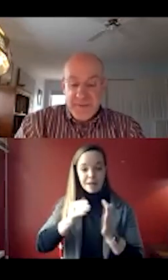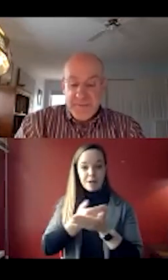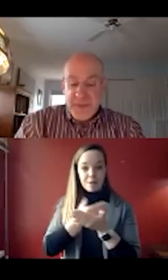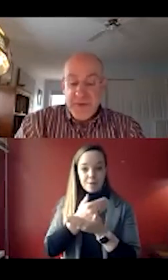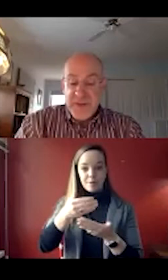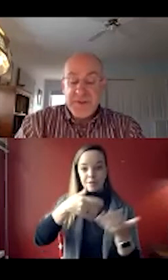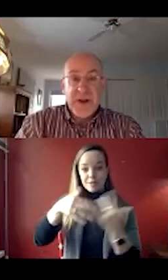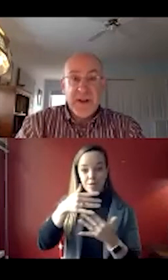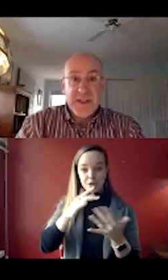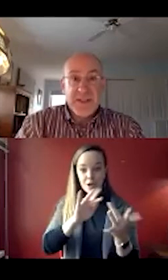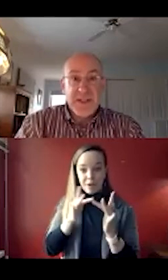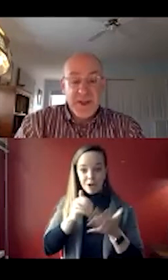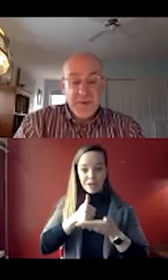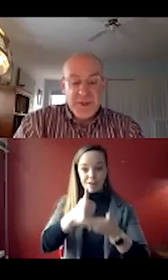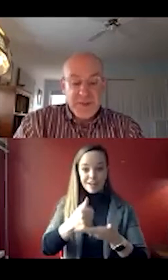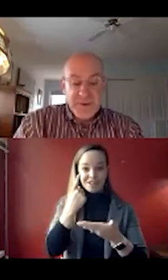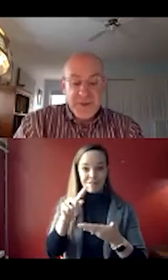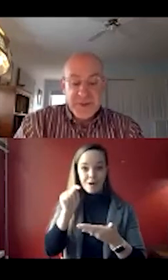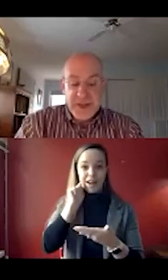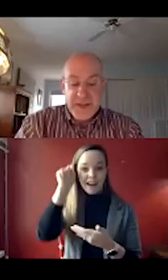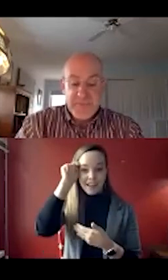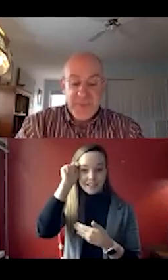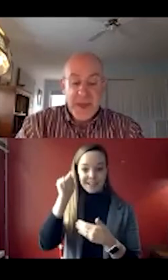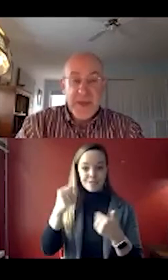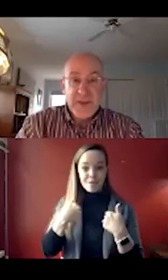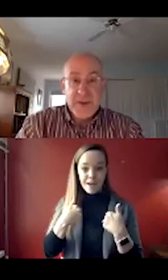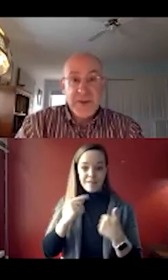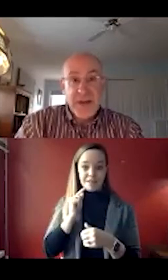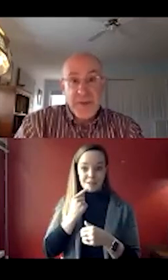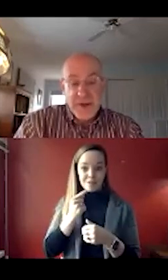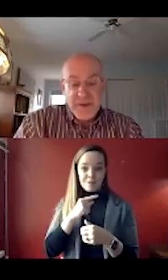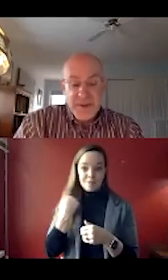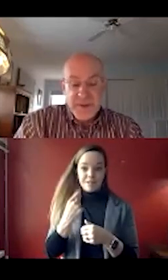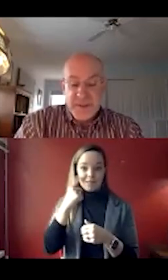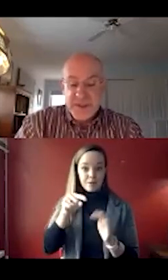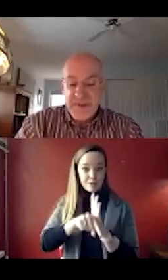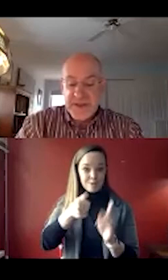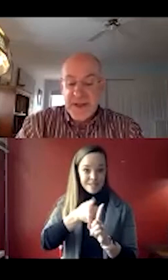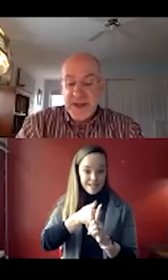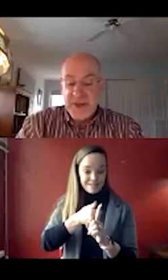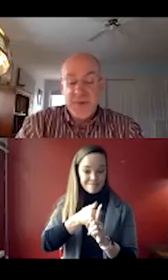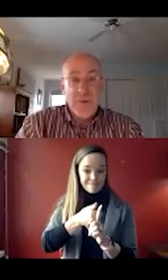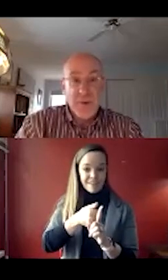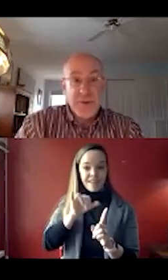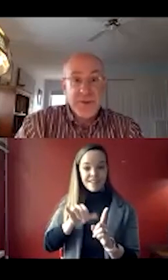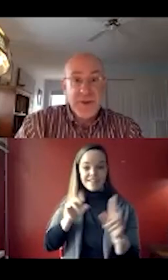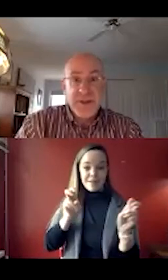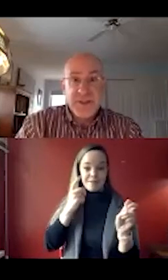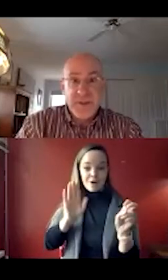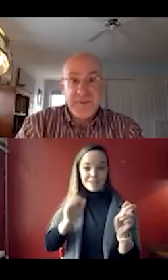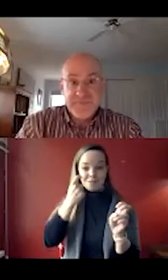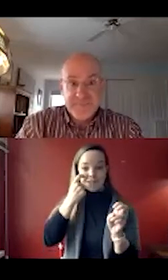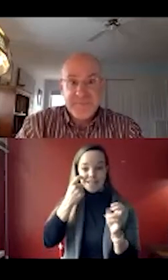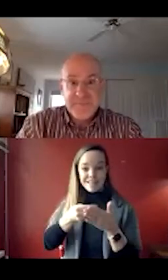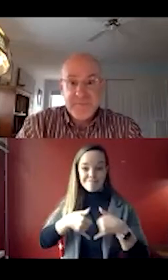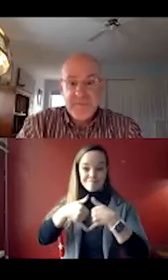network intervention for adolescents at acute risk for suicide. And that's also the topic of his recently funded KL2 award, which will start this